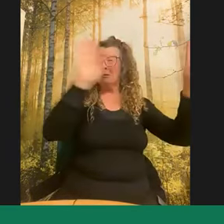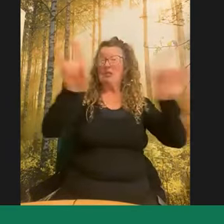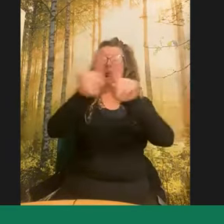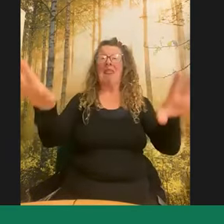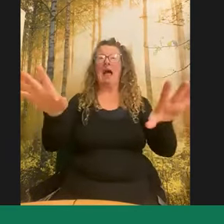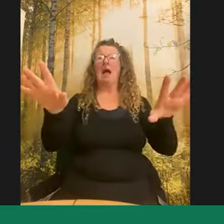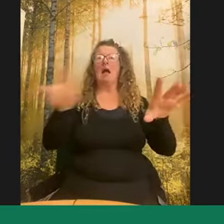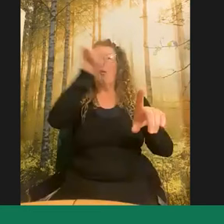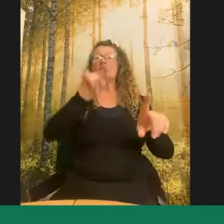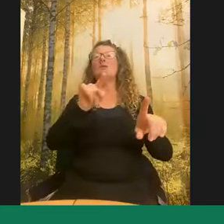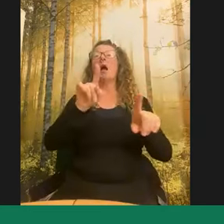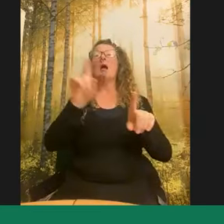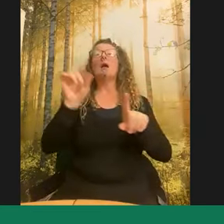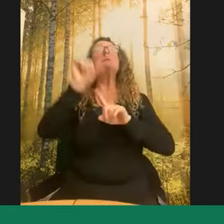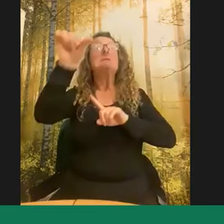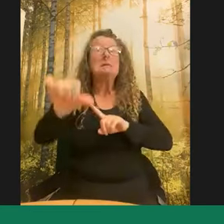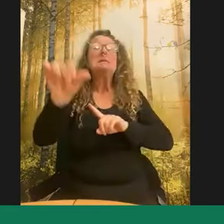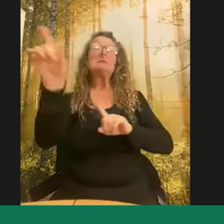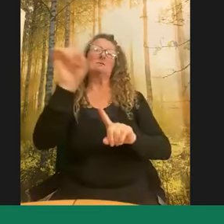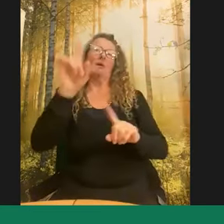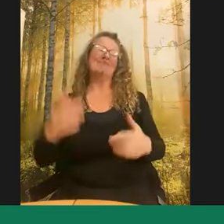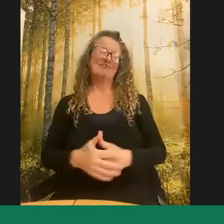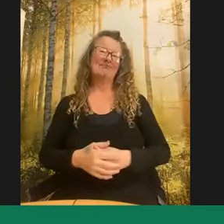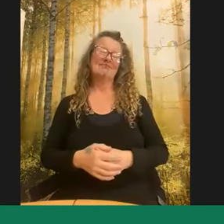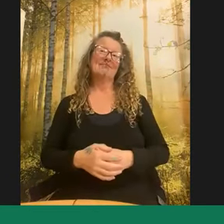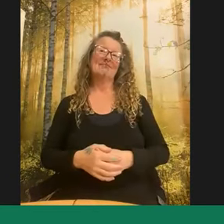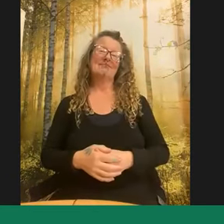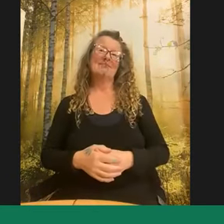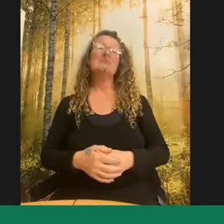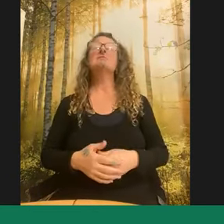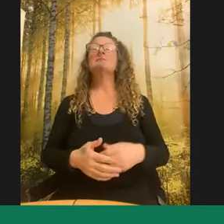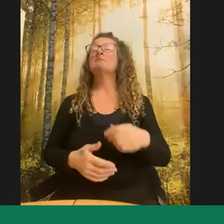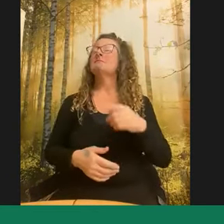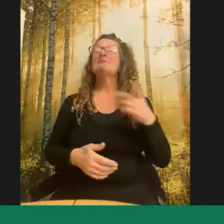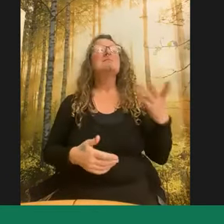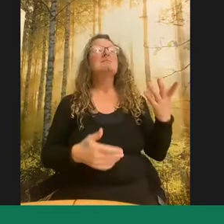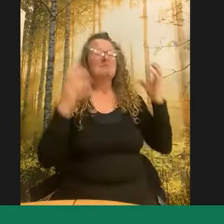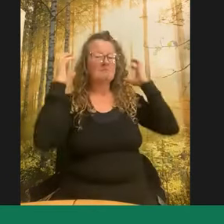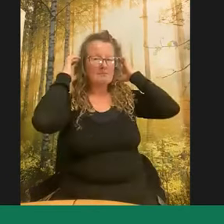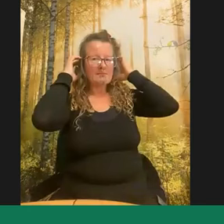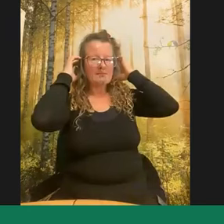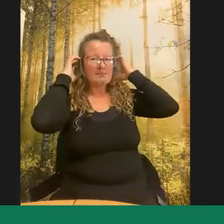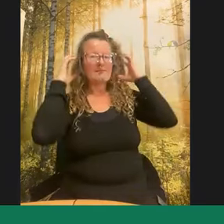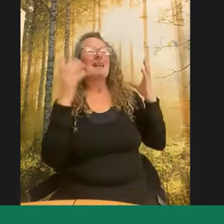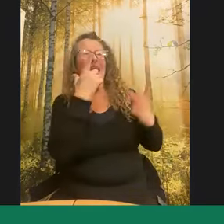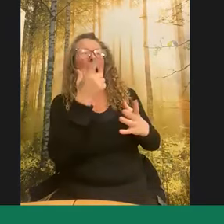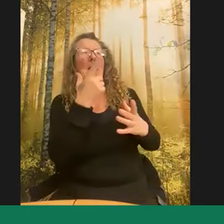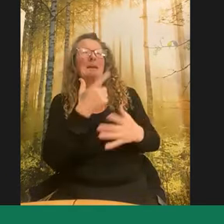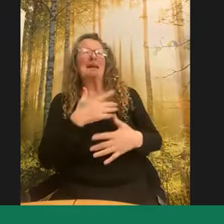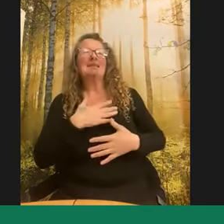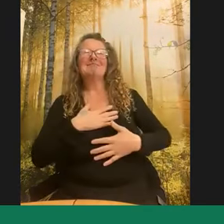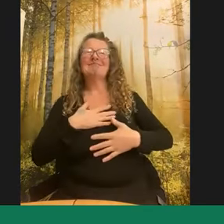next? Yeah. I guess it can be quite uncomfortable because you don't, the space in which the